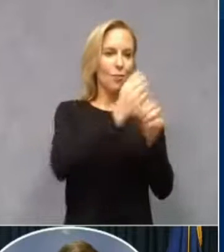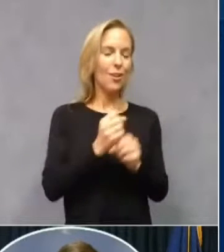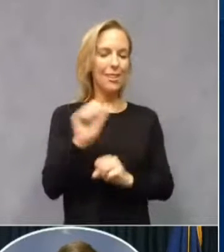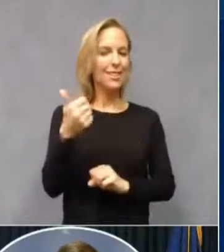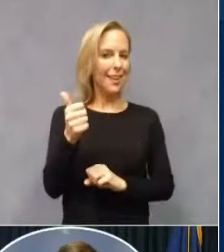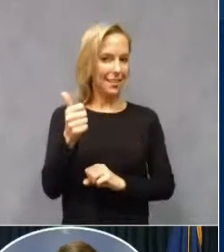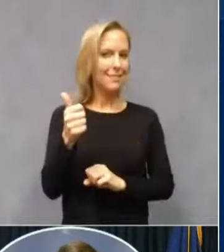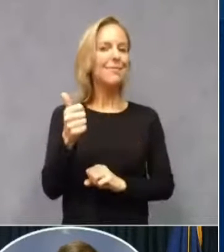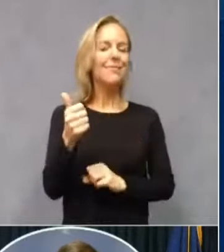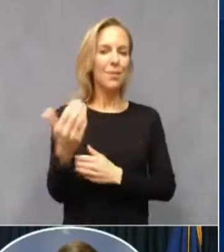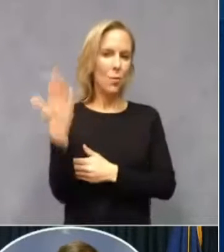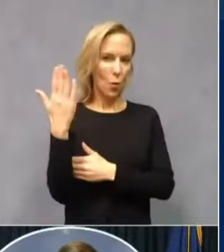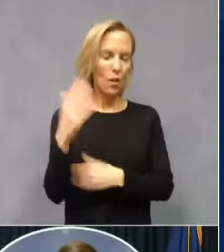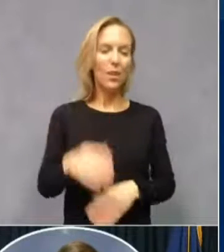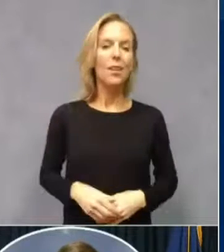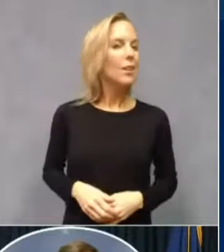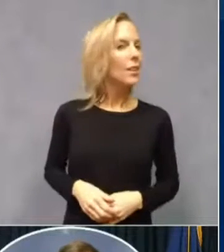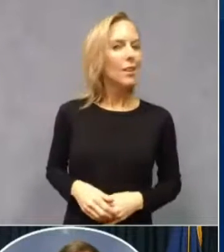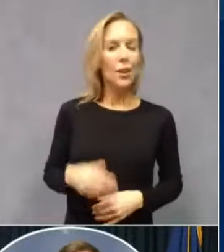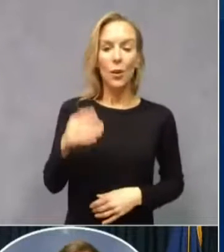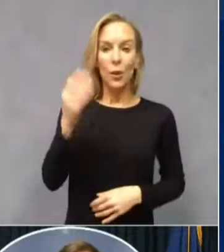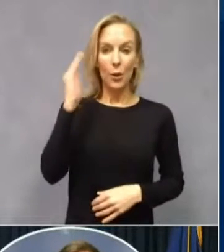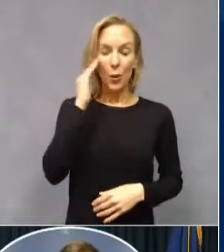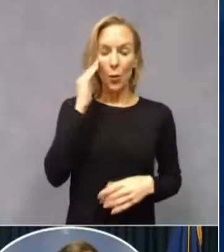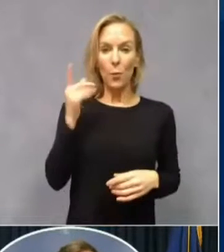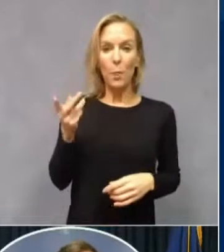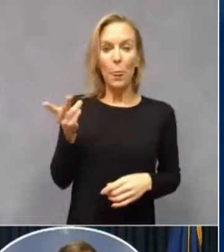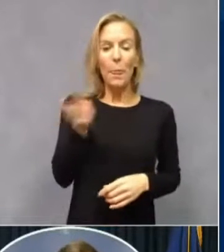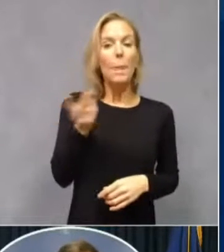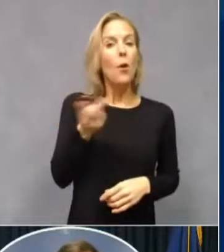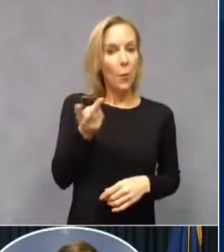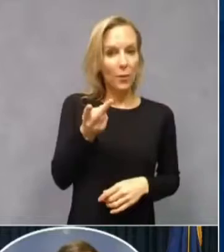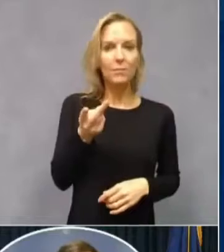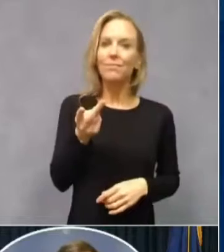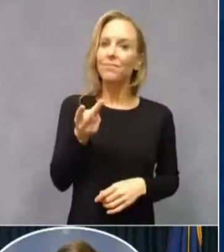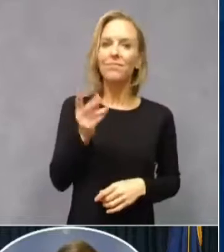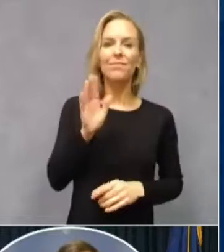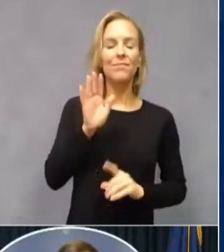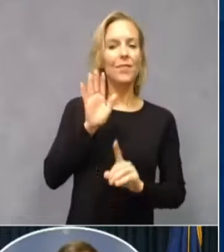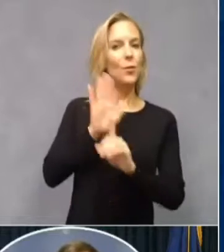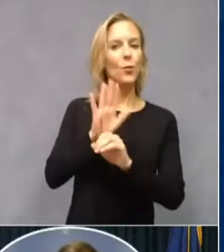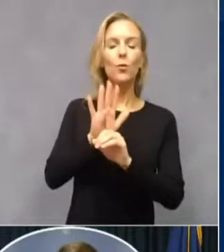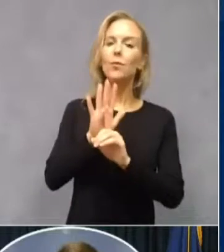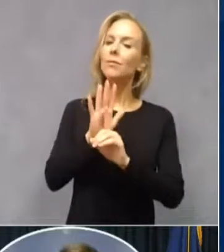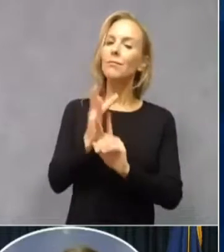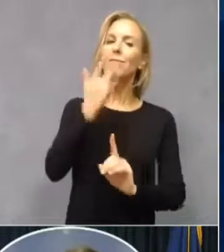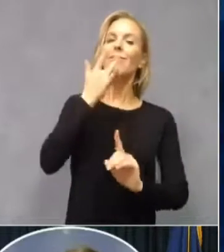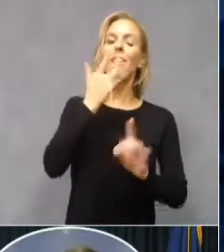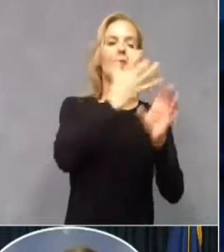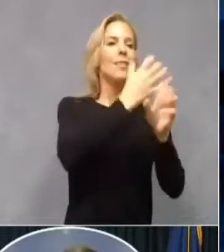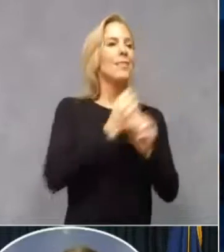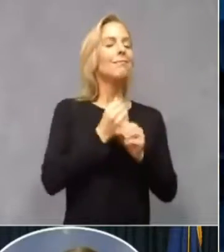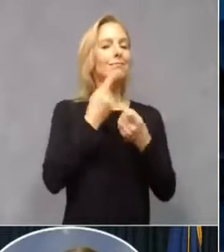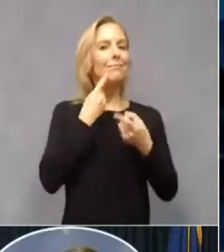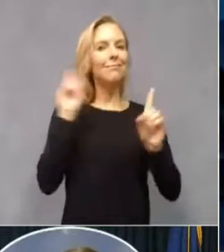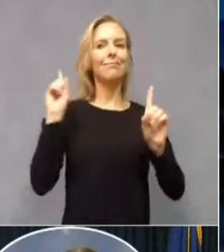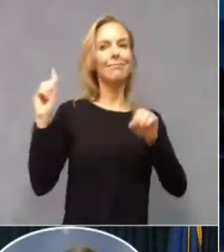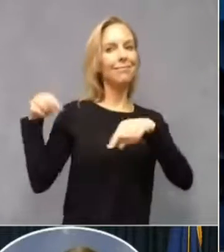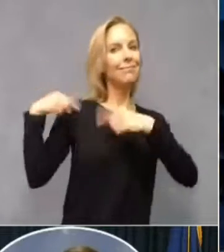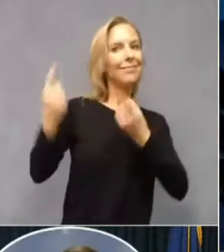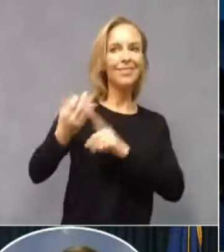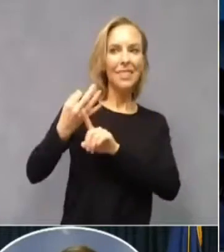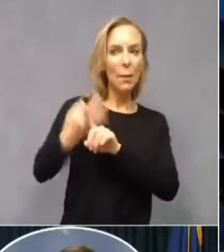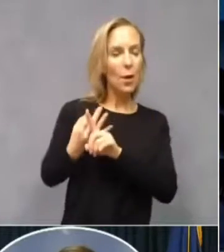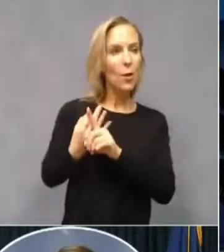are, I know, with one of their very most favorite deliveries that they have had in the last 9 months. The